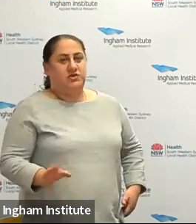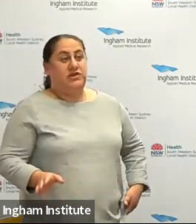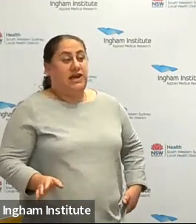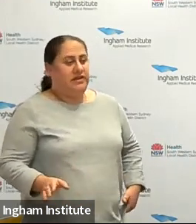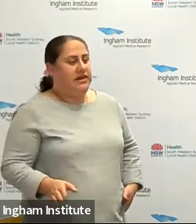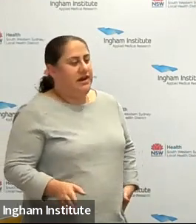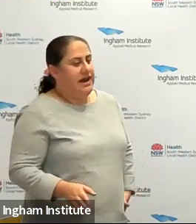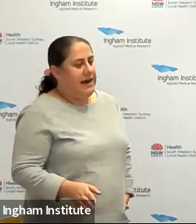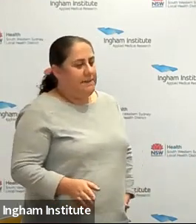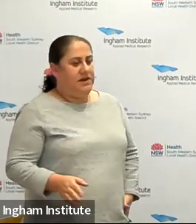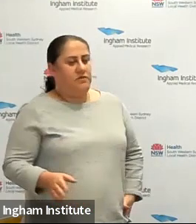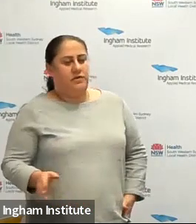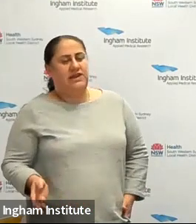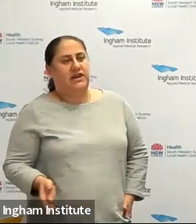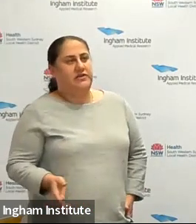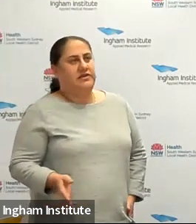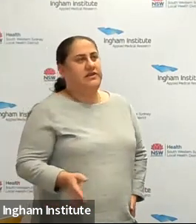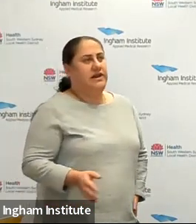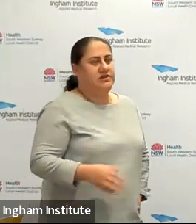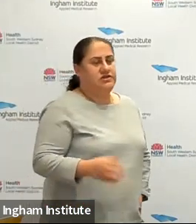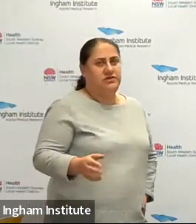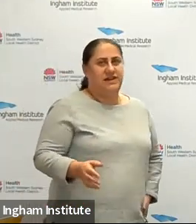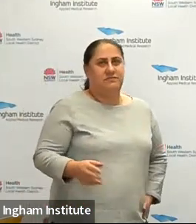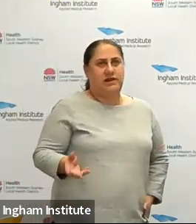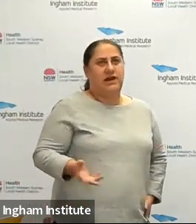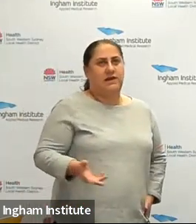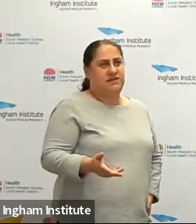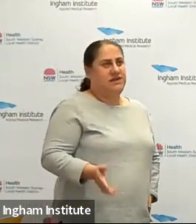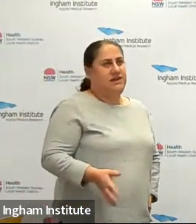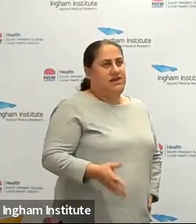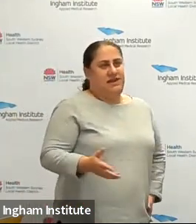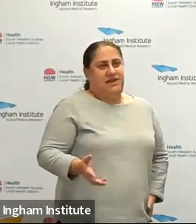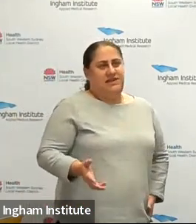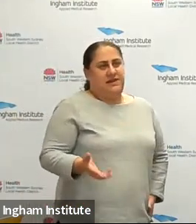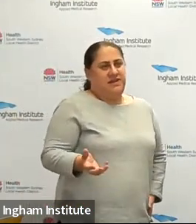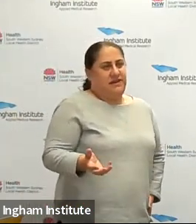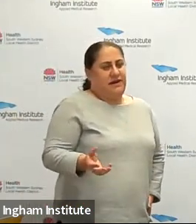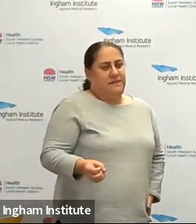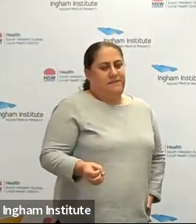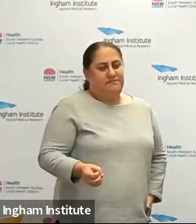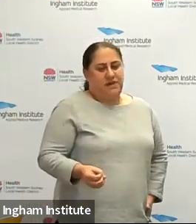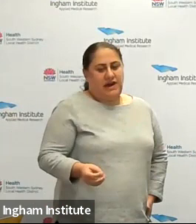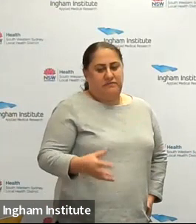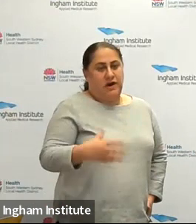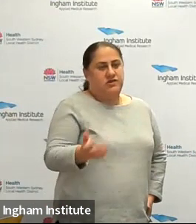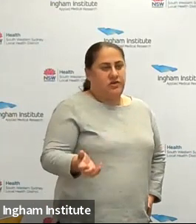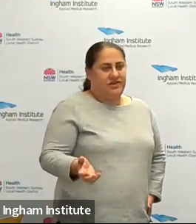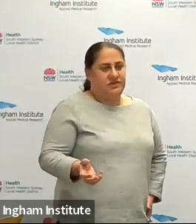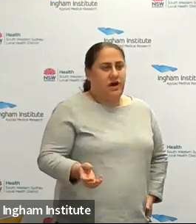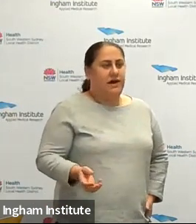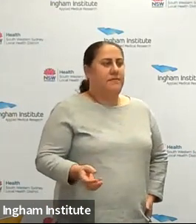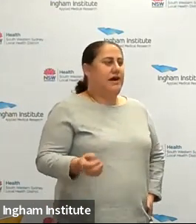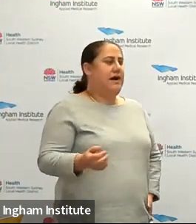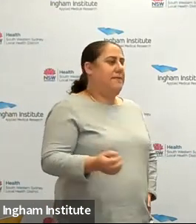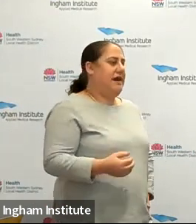sitting back and doing nothing. But really, I don't think they understood that preeclampsia is something out of my control